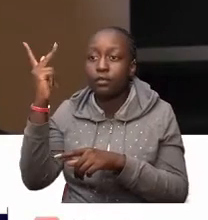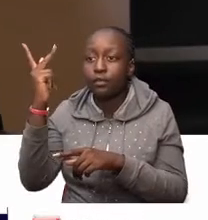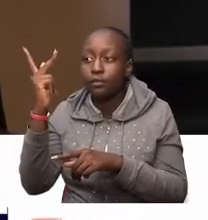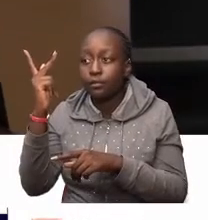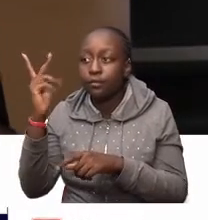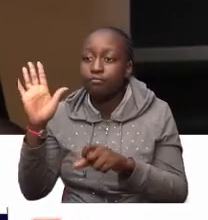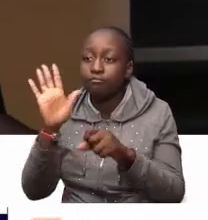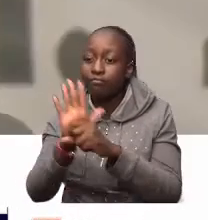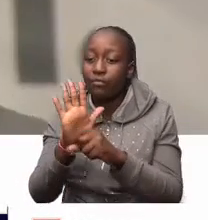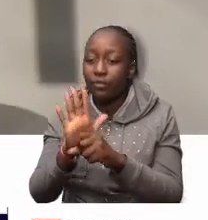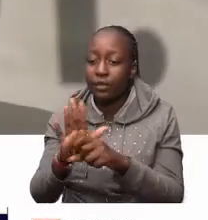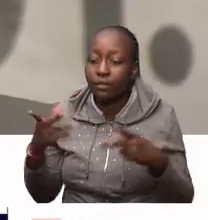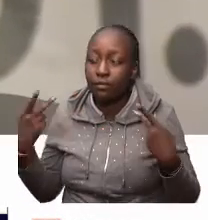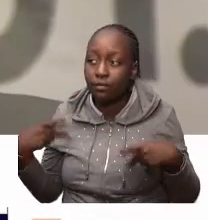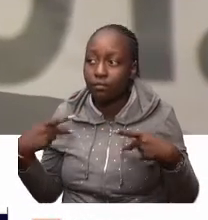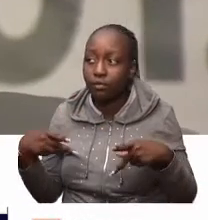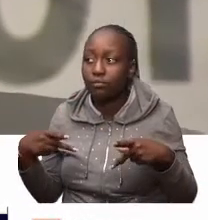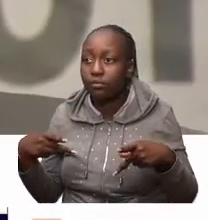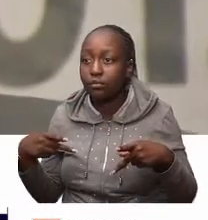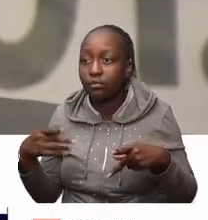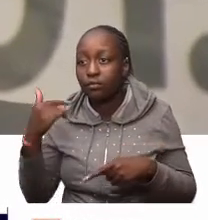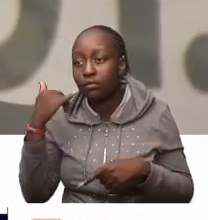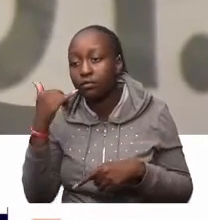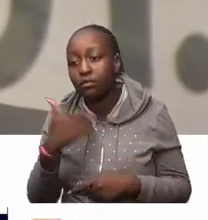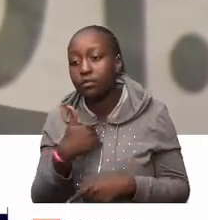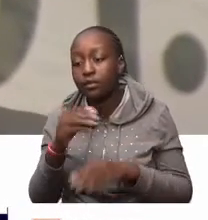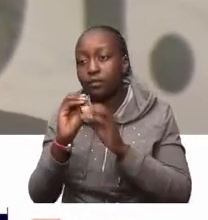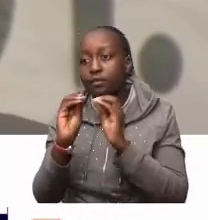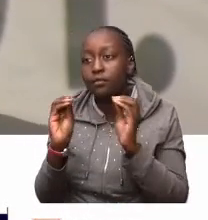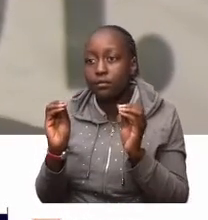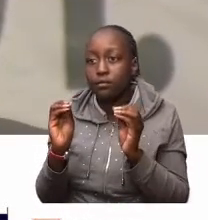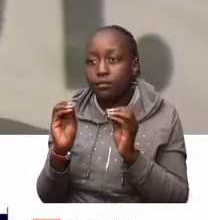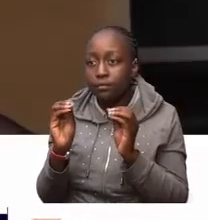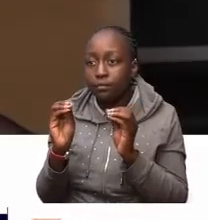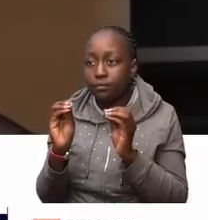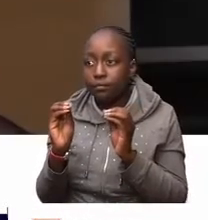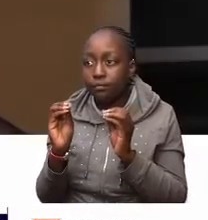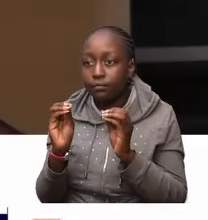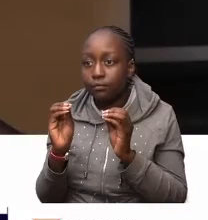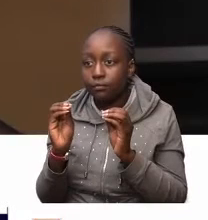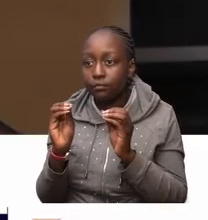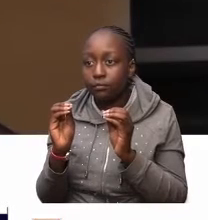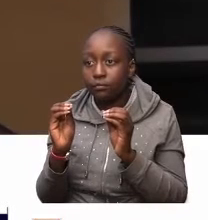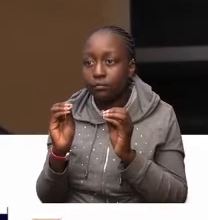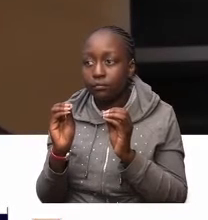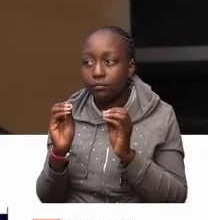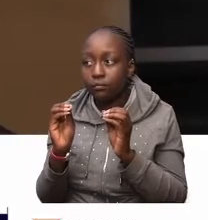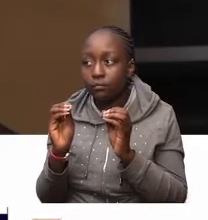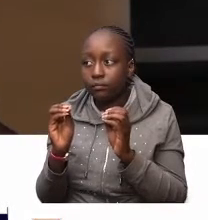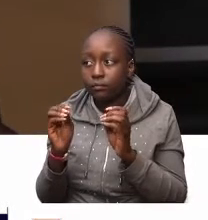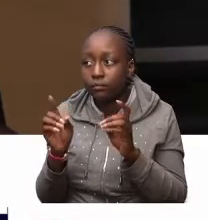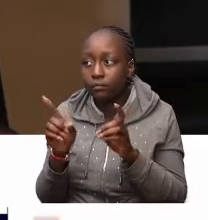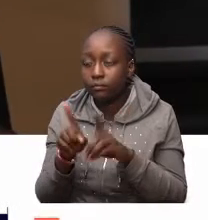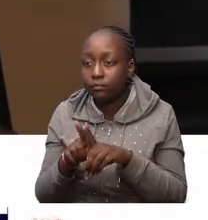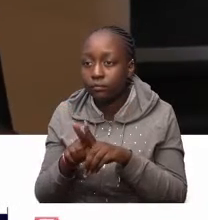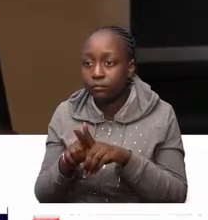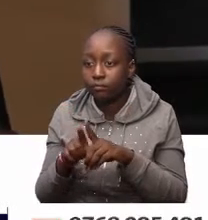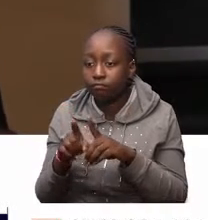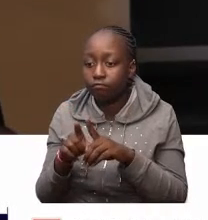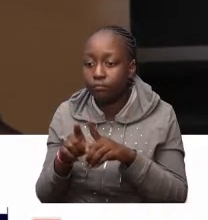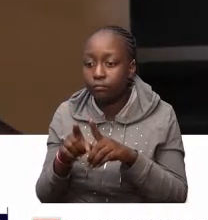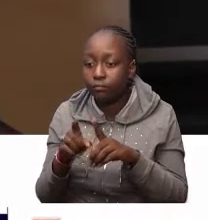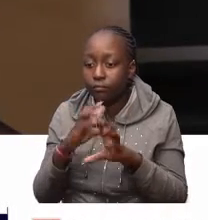most of the population still do not have the broadband coverage. I would expect the